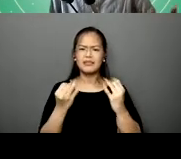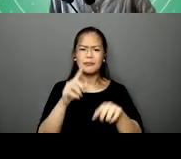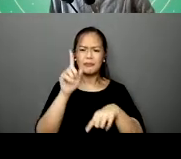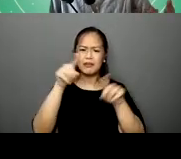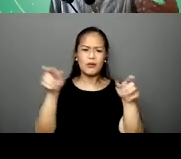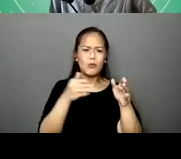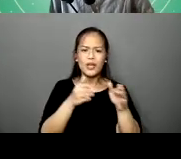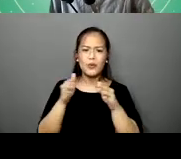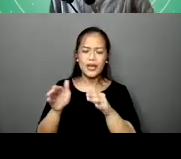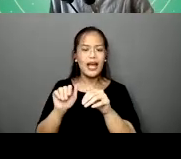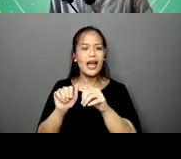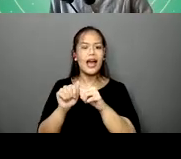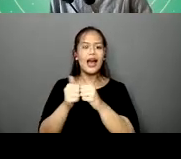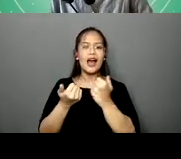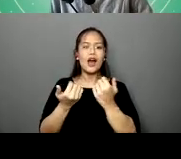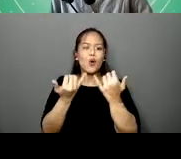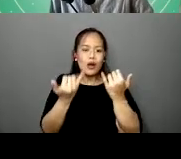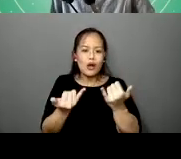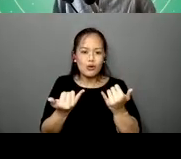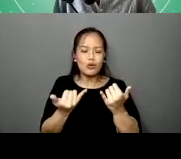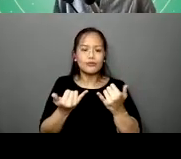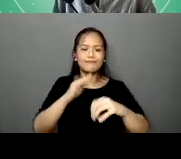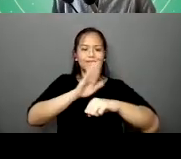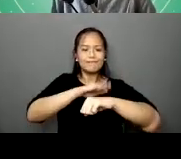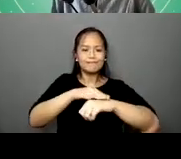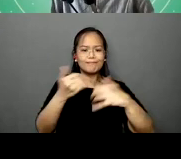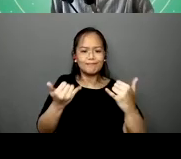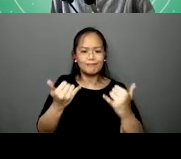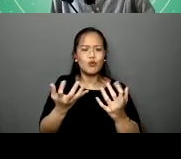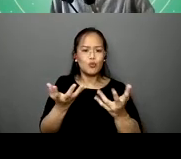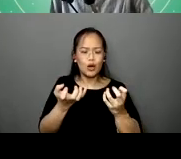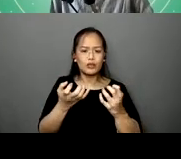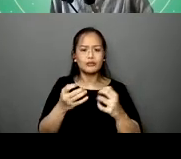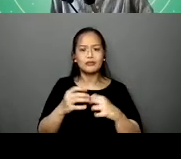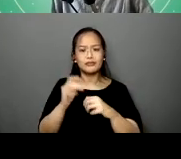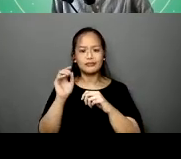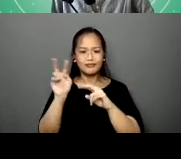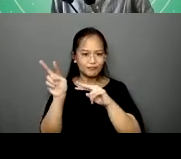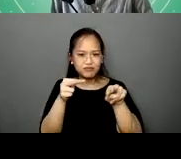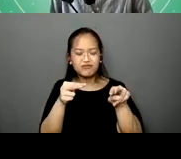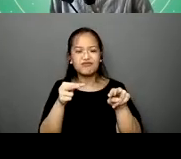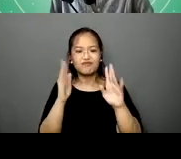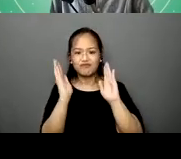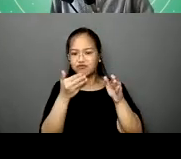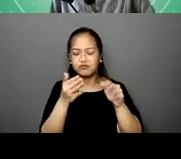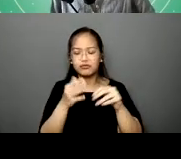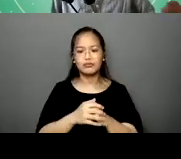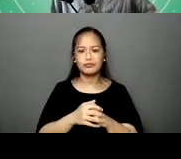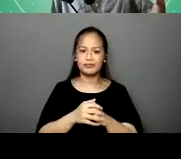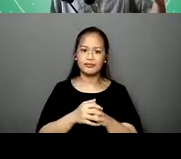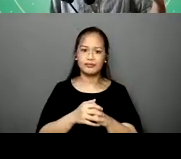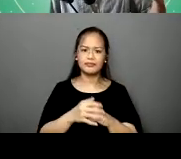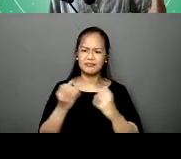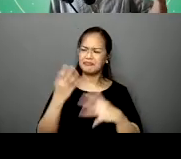being called into the light. And I think technically it's an old topic. Many years ago, it's already been discussed. So we're quite well aware.